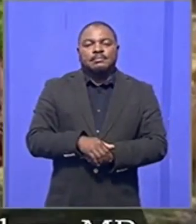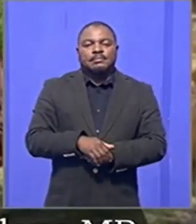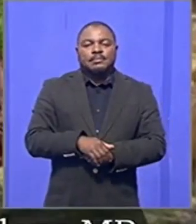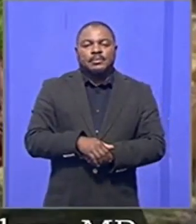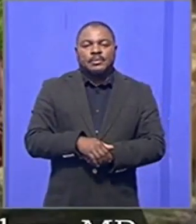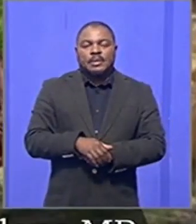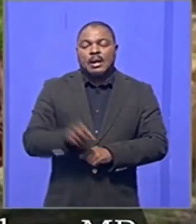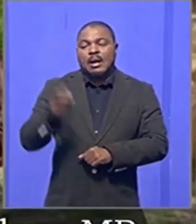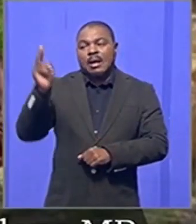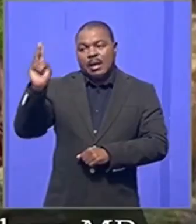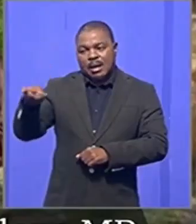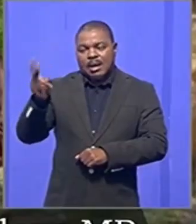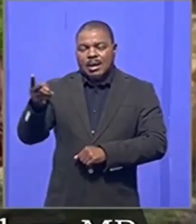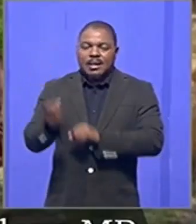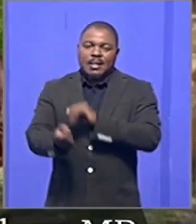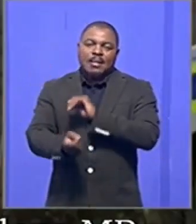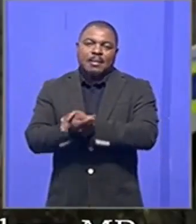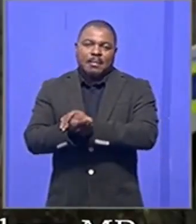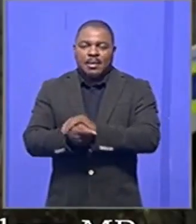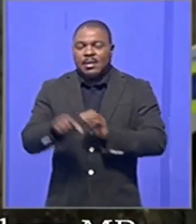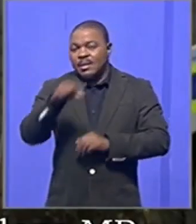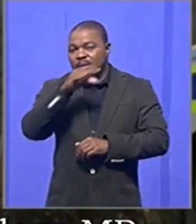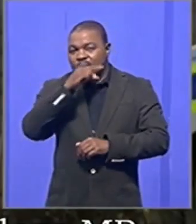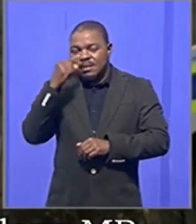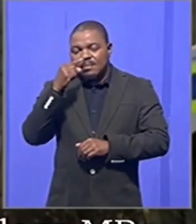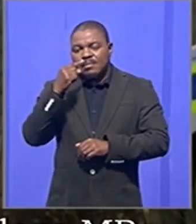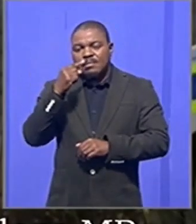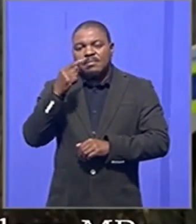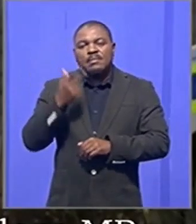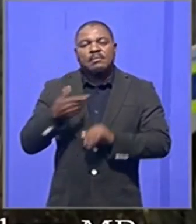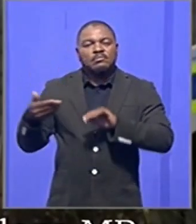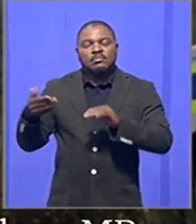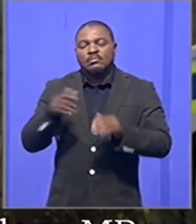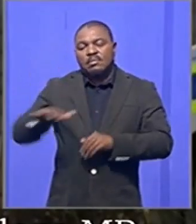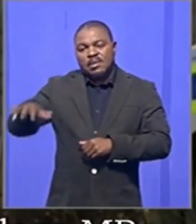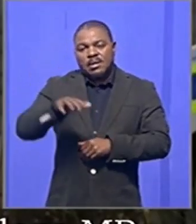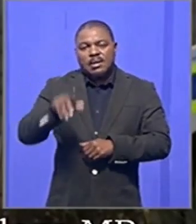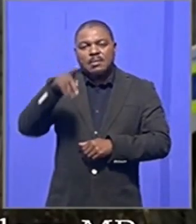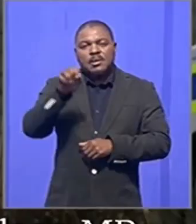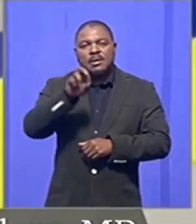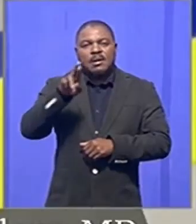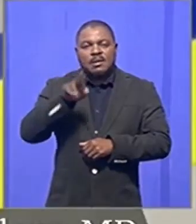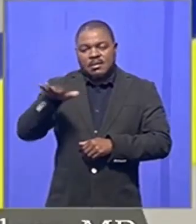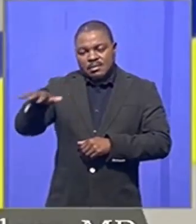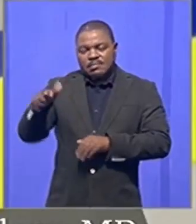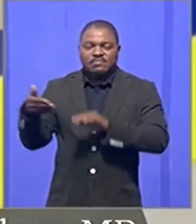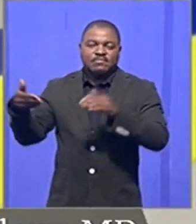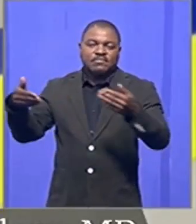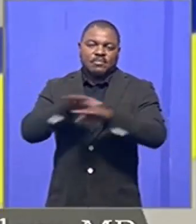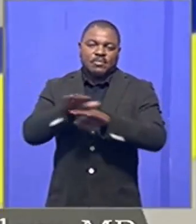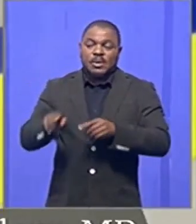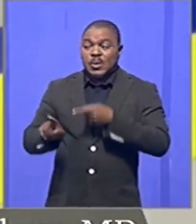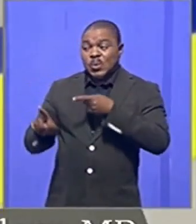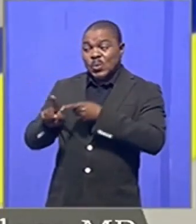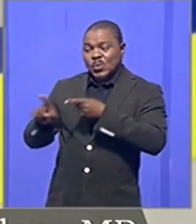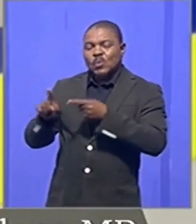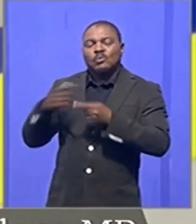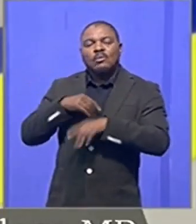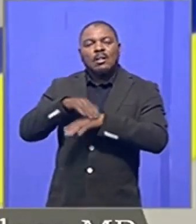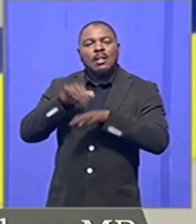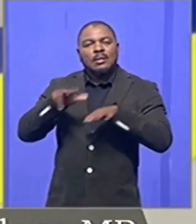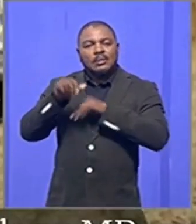Lehule lengwe gape motseng o tumilego ka la Pinar Sivile Thulare wa mengwaga e 16 yo e bego e le mogononelwa polaong le go